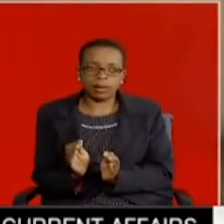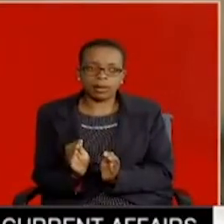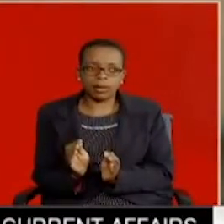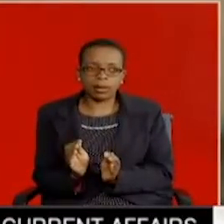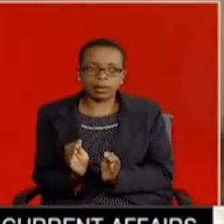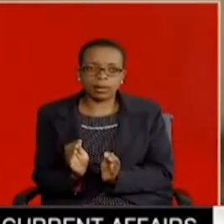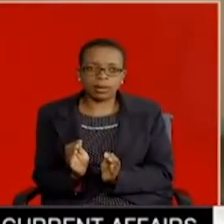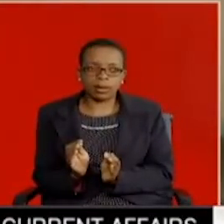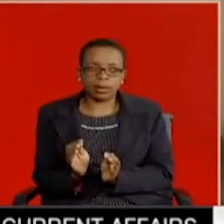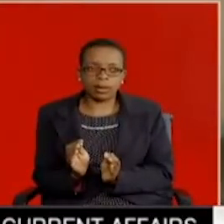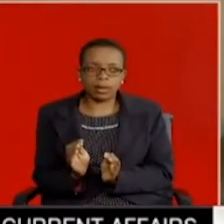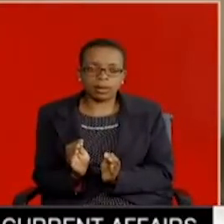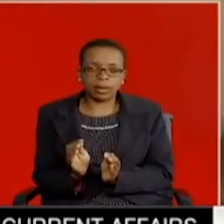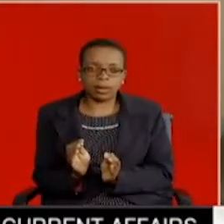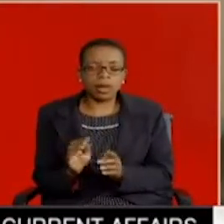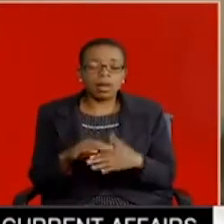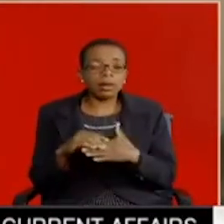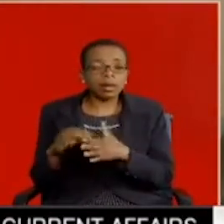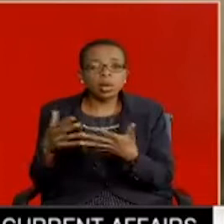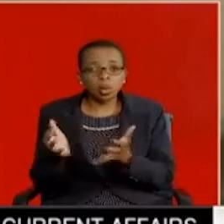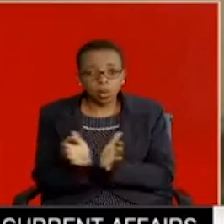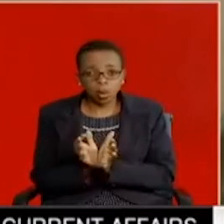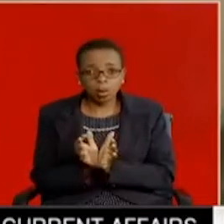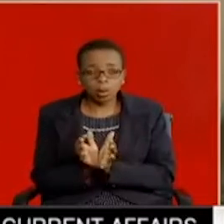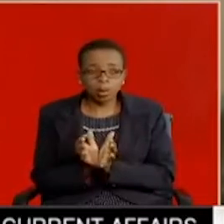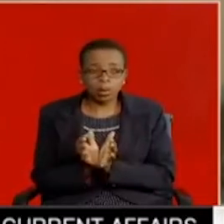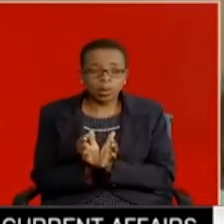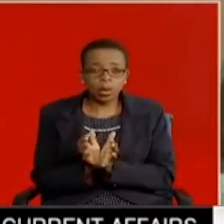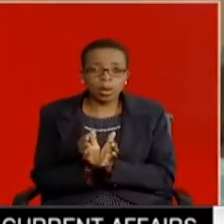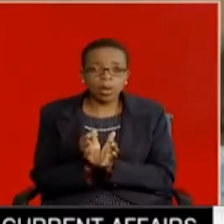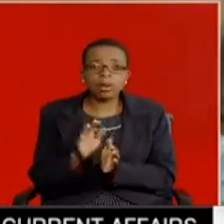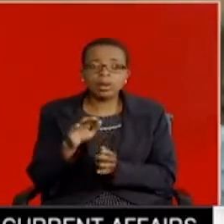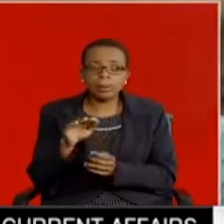to lead the delegation, and the head of the Zimbabwe,